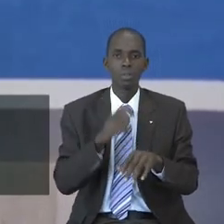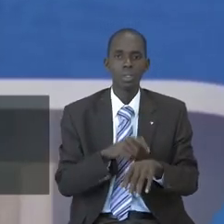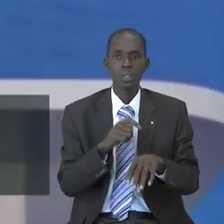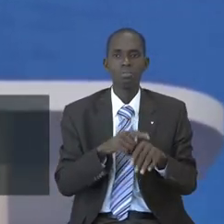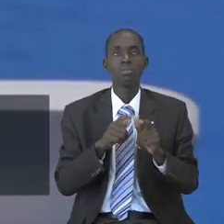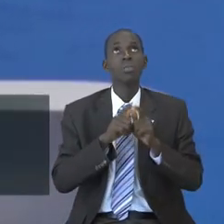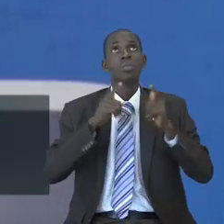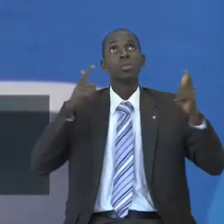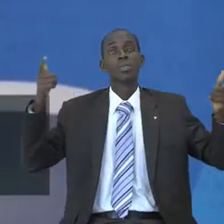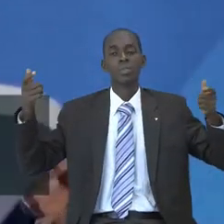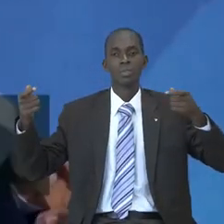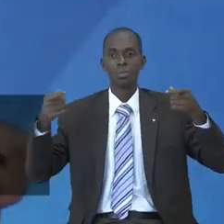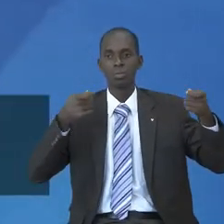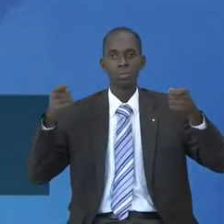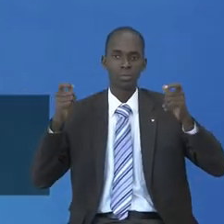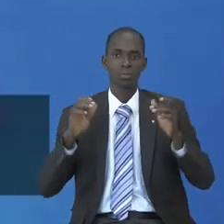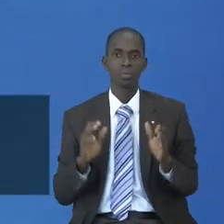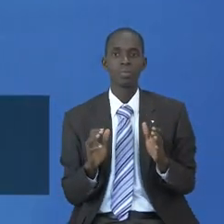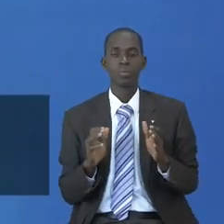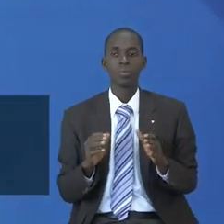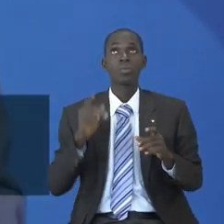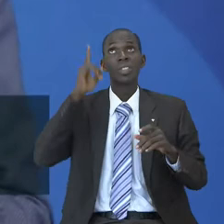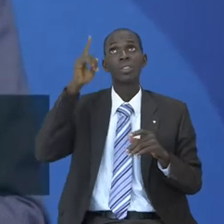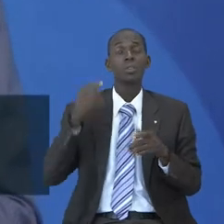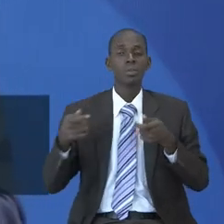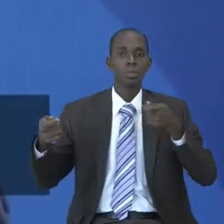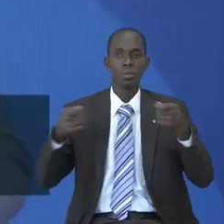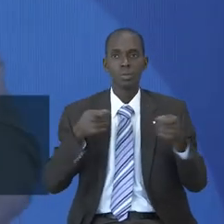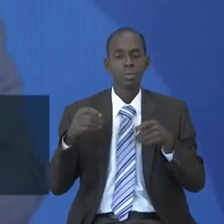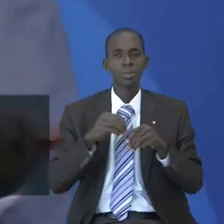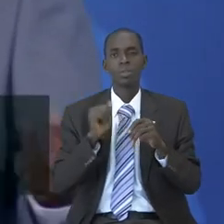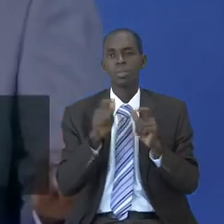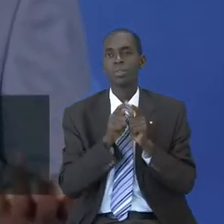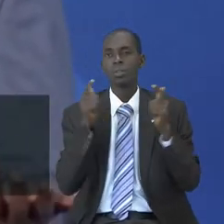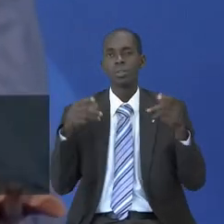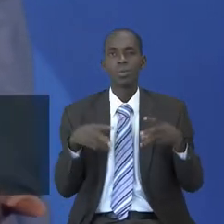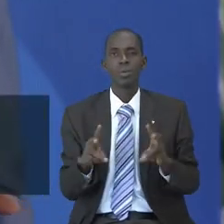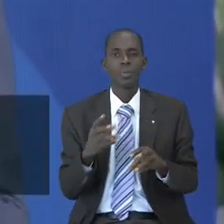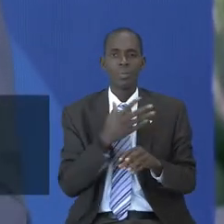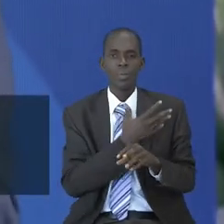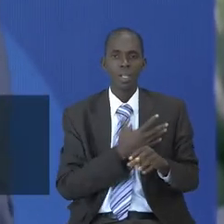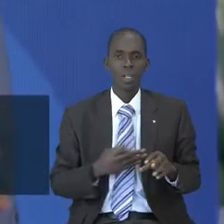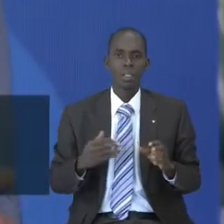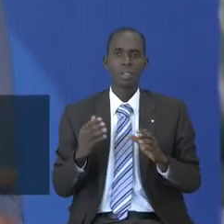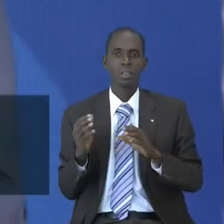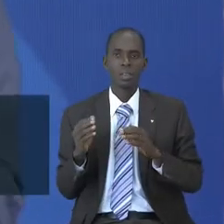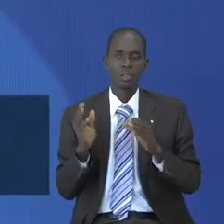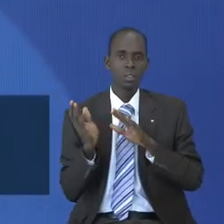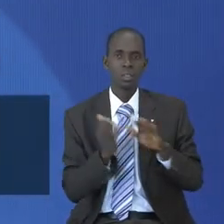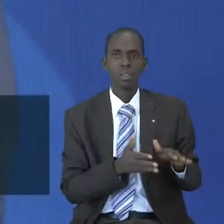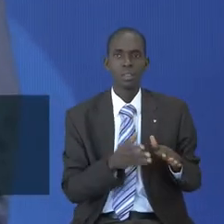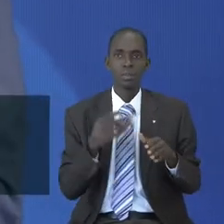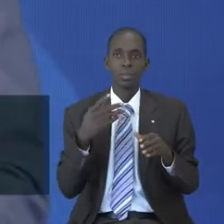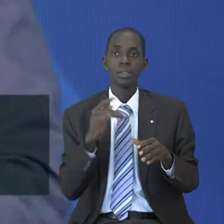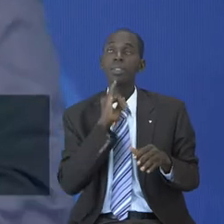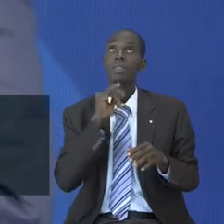rules. He reigns in a supernatural way, and he is the possessor of the heavens and